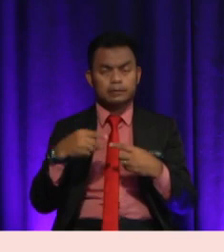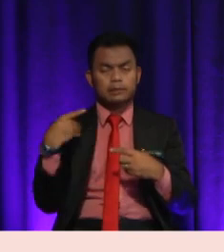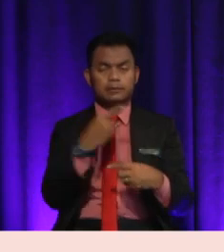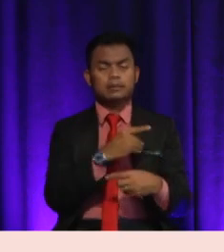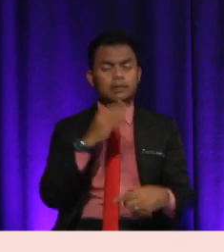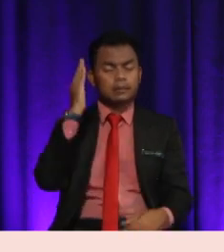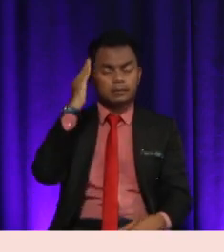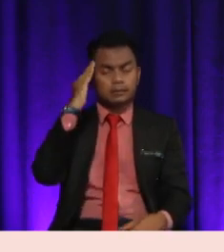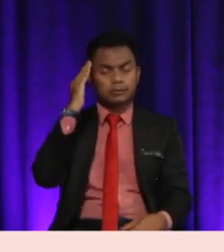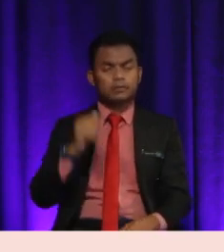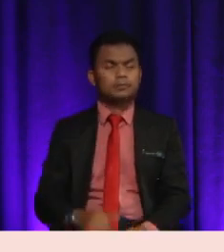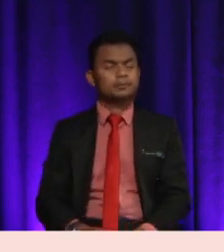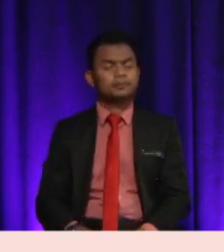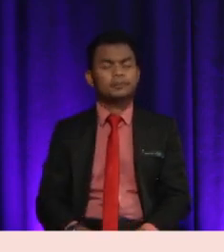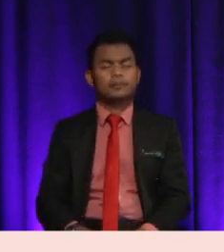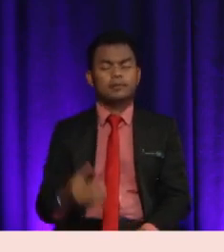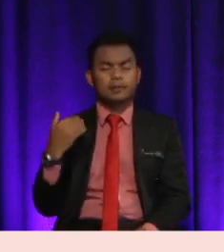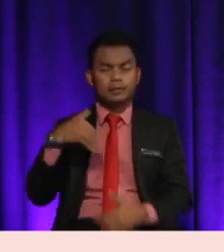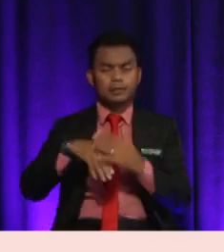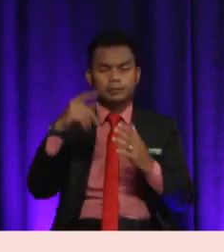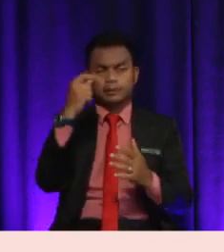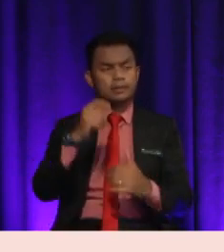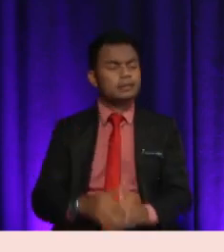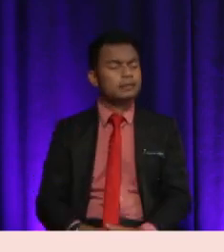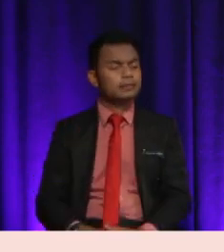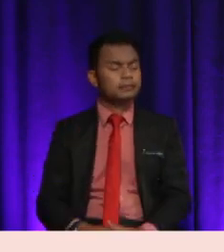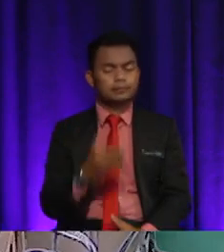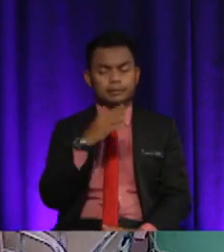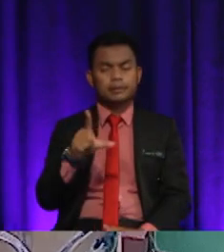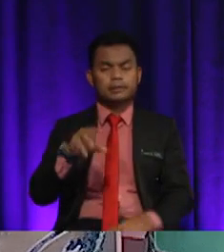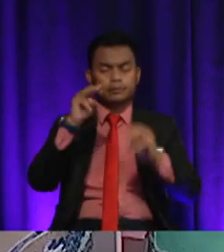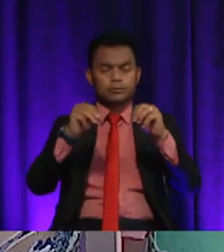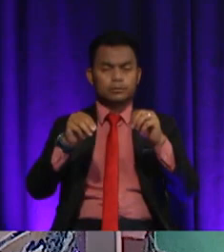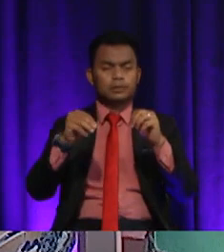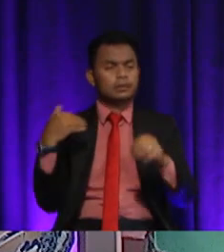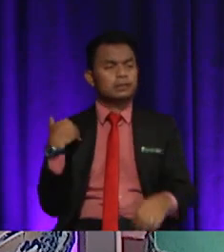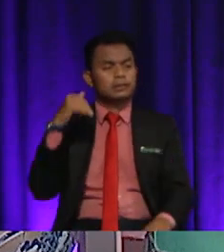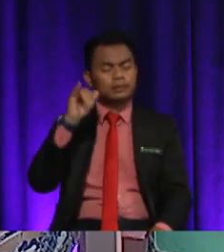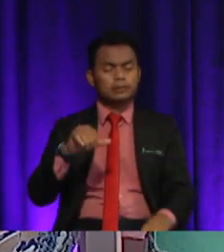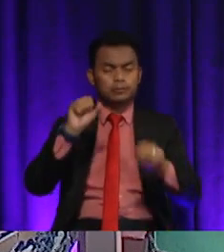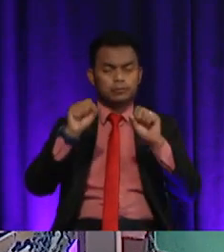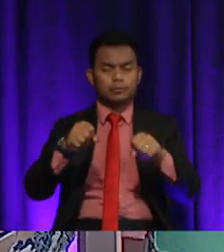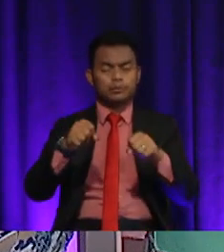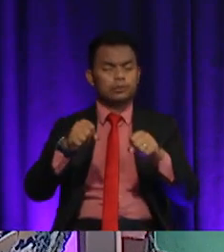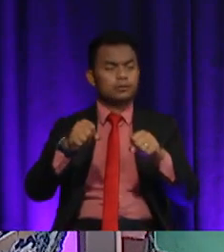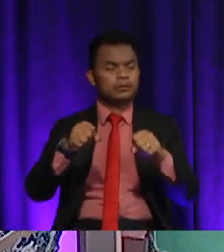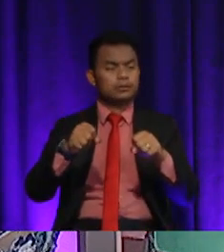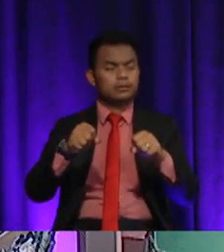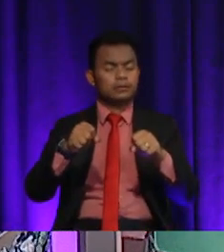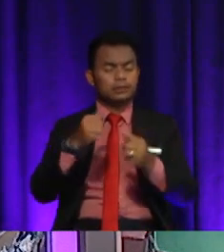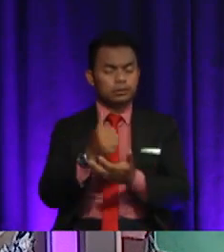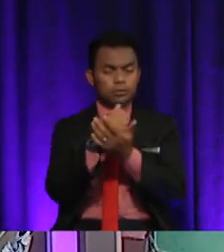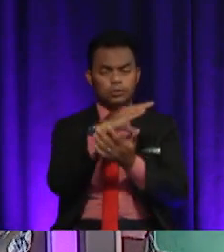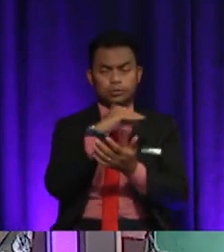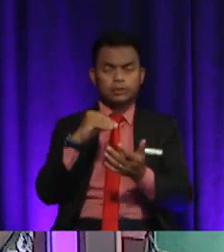have to find the answer in the text. Okay, so pupils, could somebody help me and find what is the answer for this